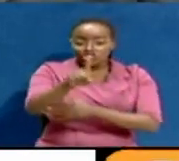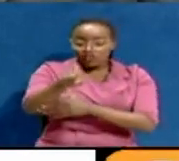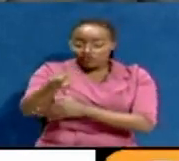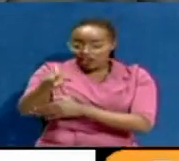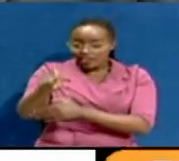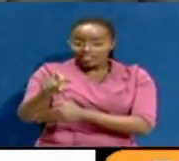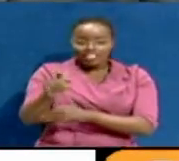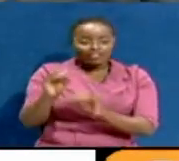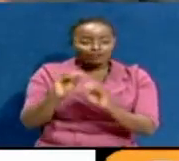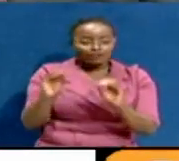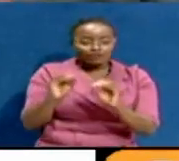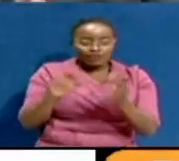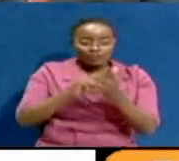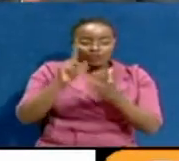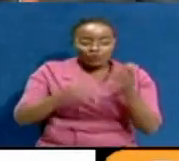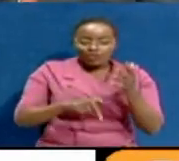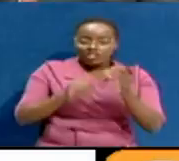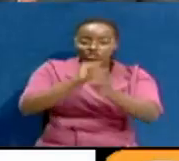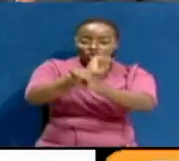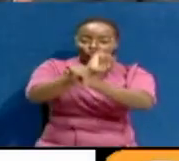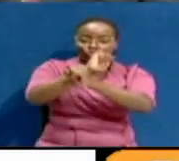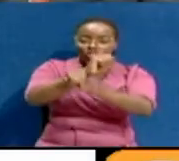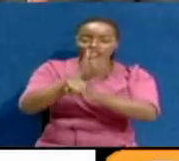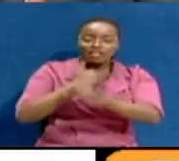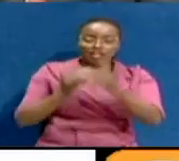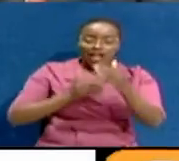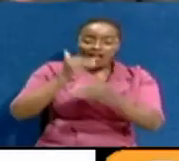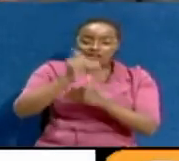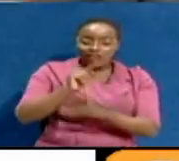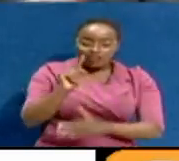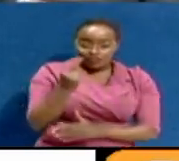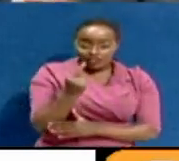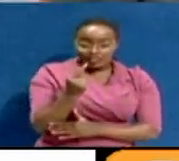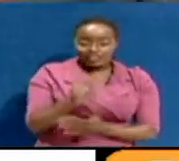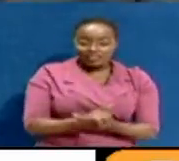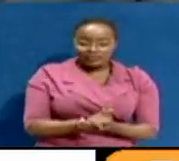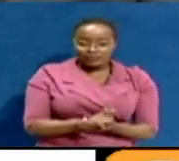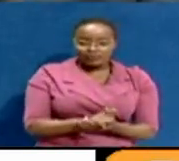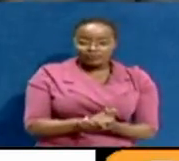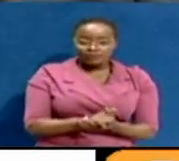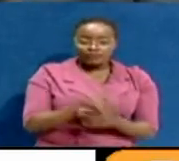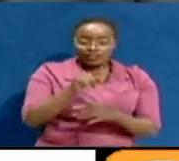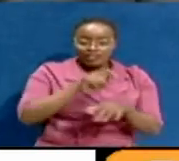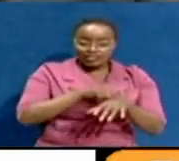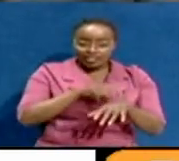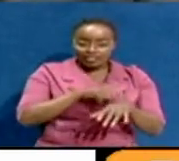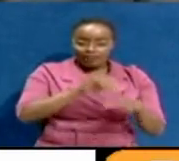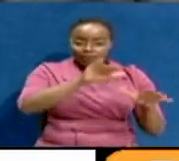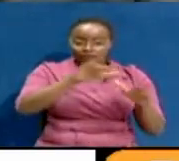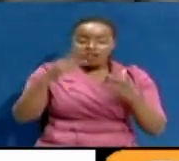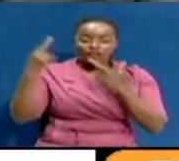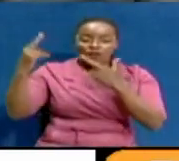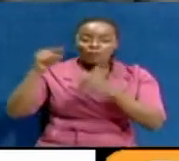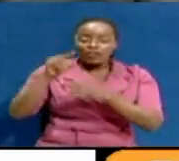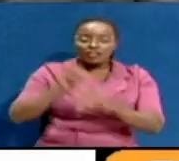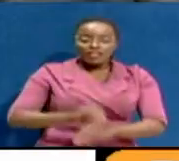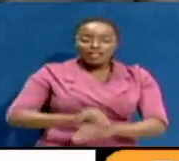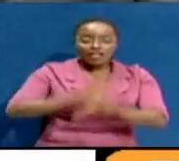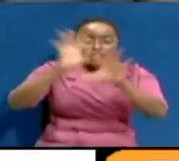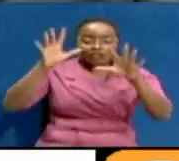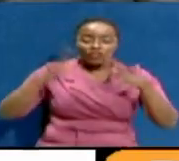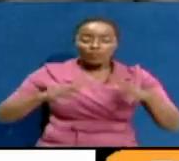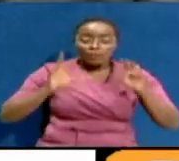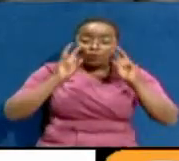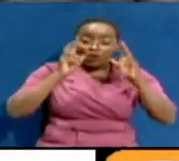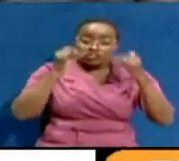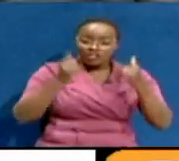virus particles. So you get that protection after the 21 days. That's the period. Okay. Yeah. I hope that has come out clearly for our